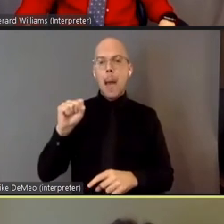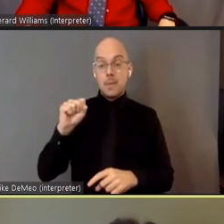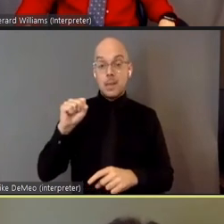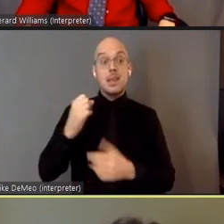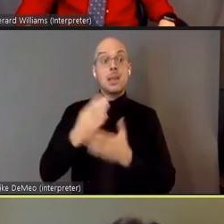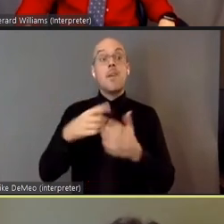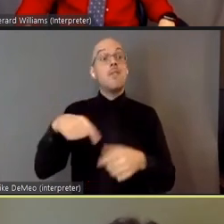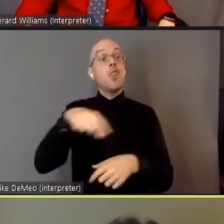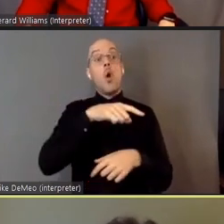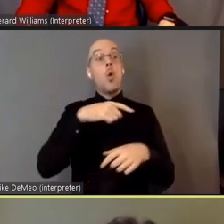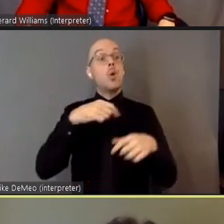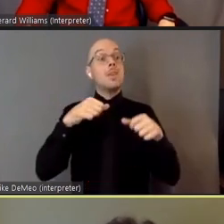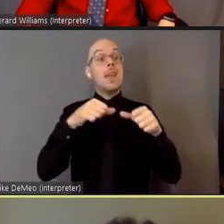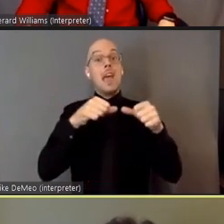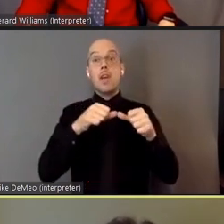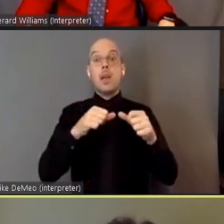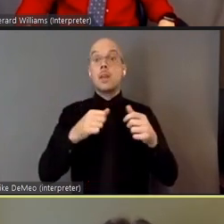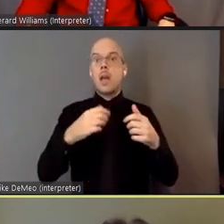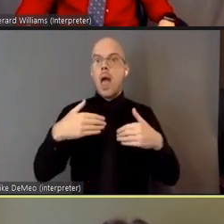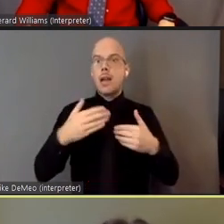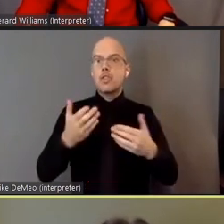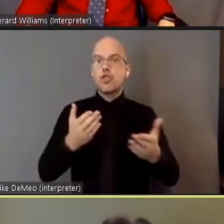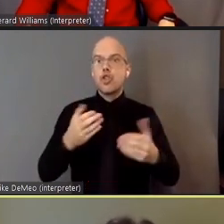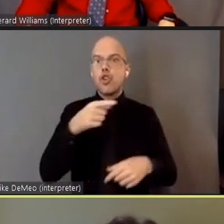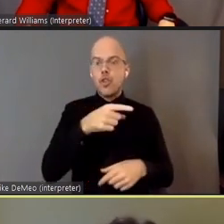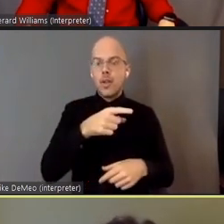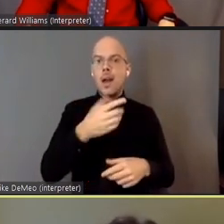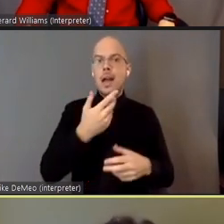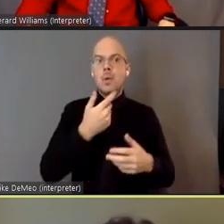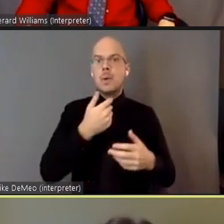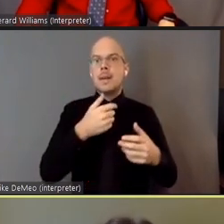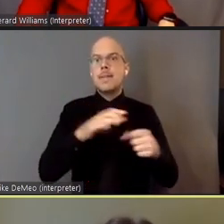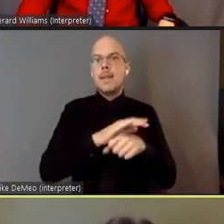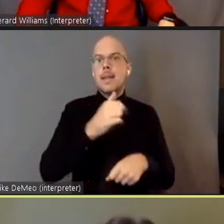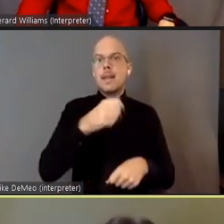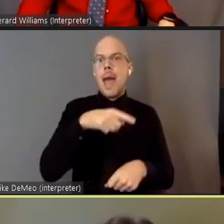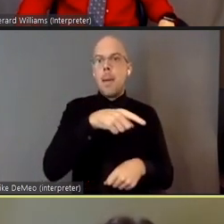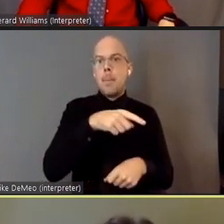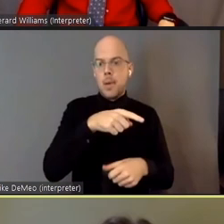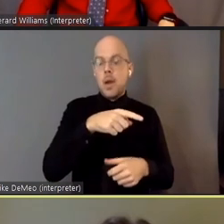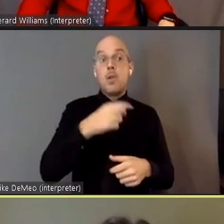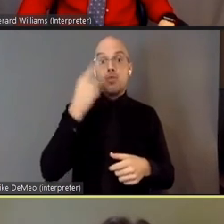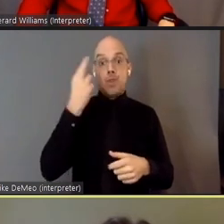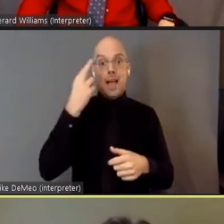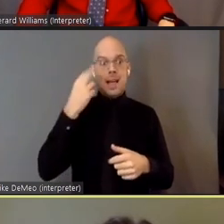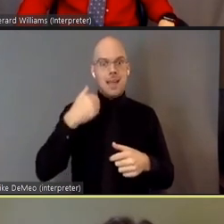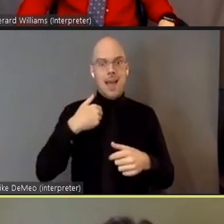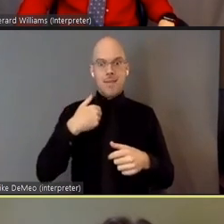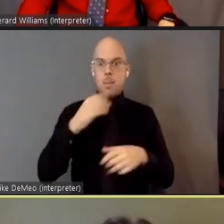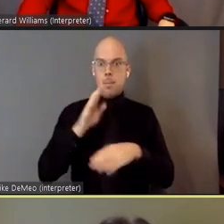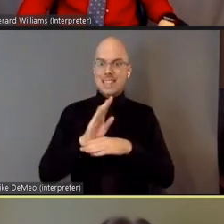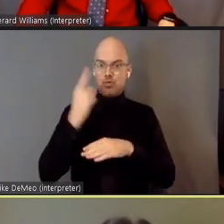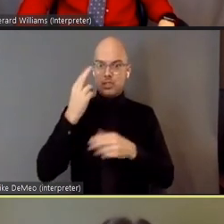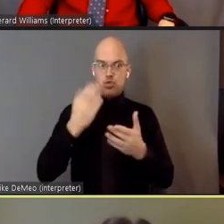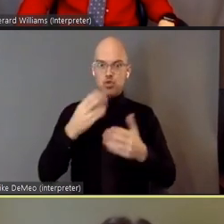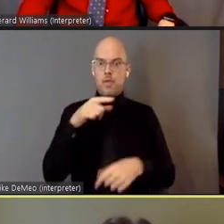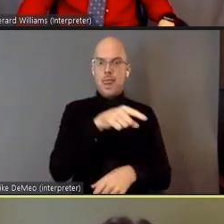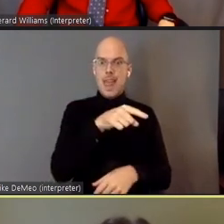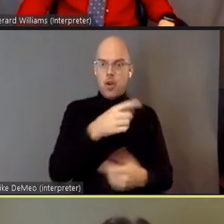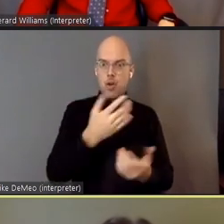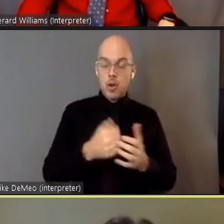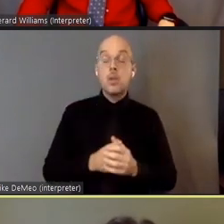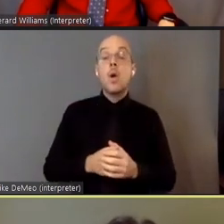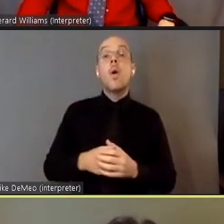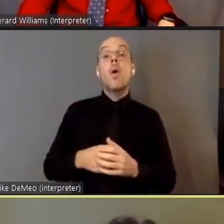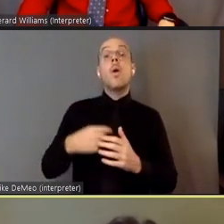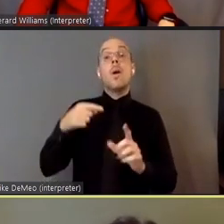haven't already been served because there's a commercial case to serve there. And so with 5G, because